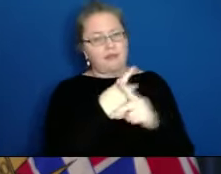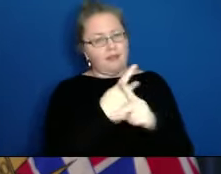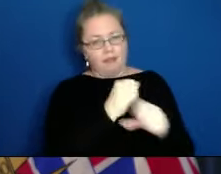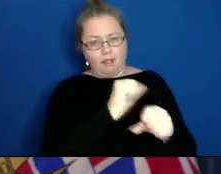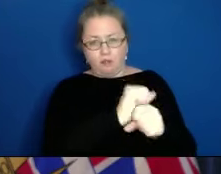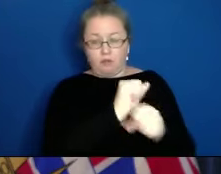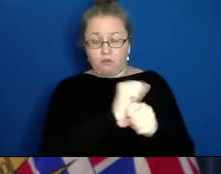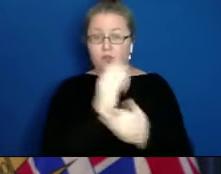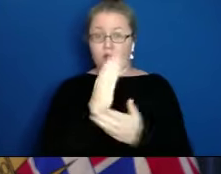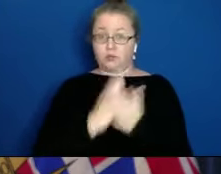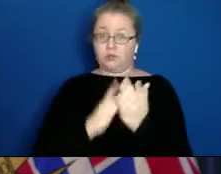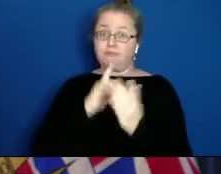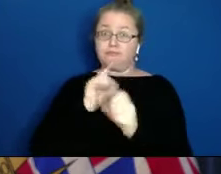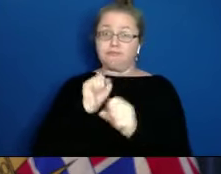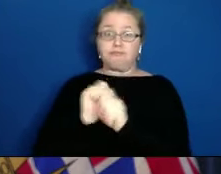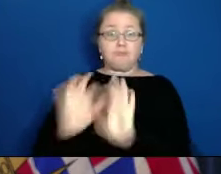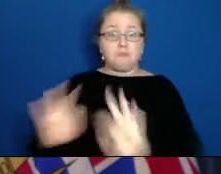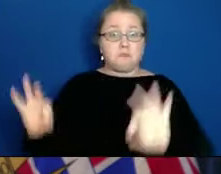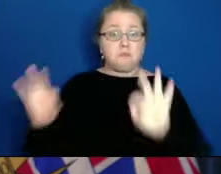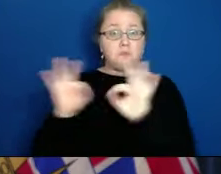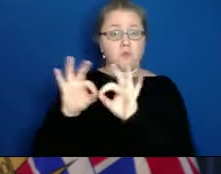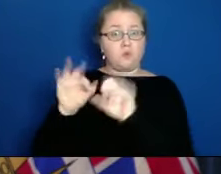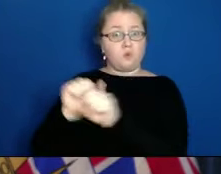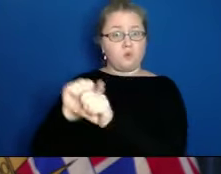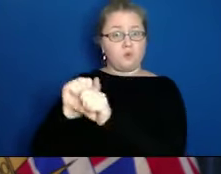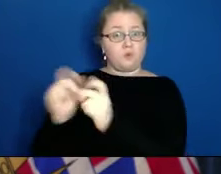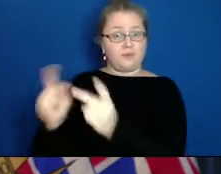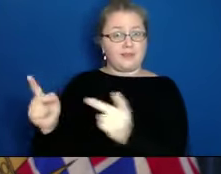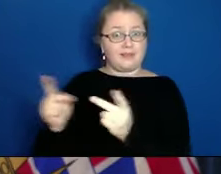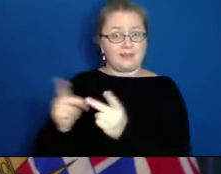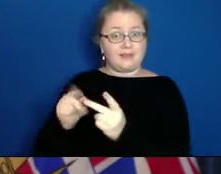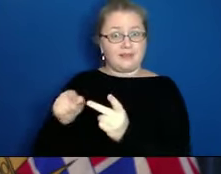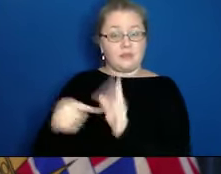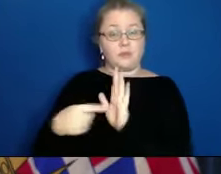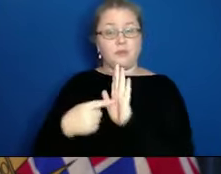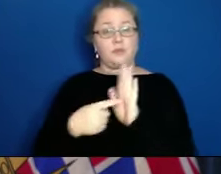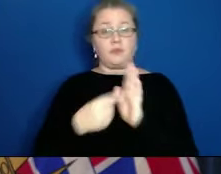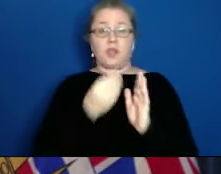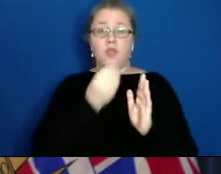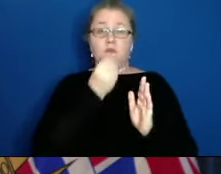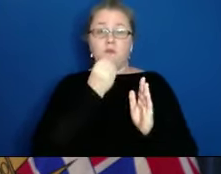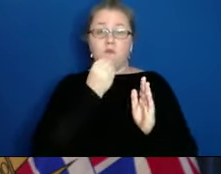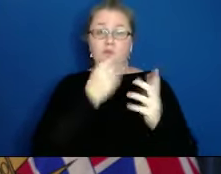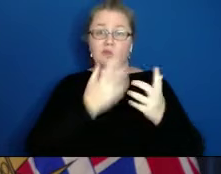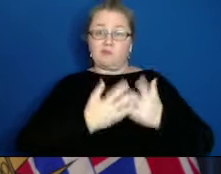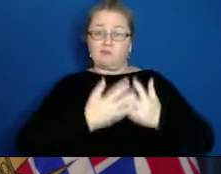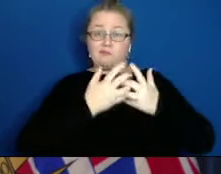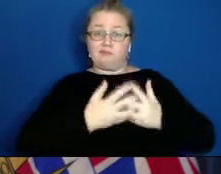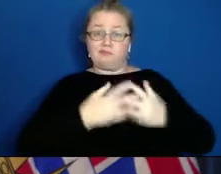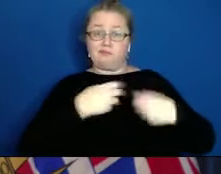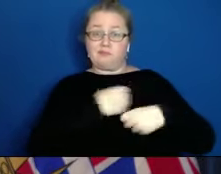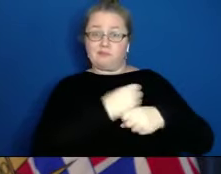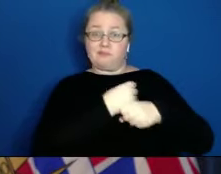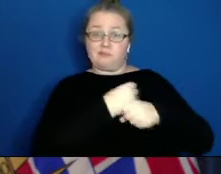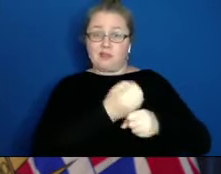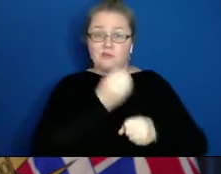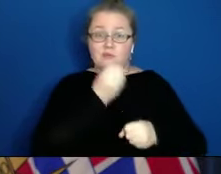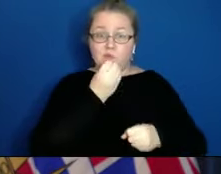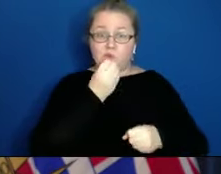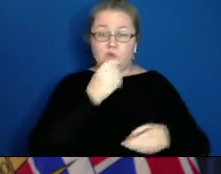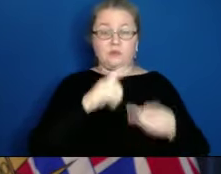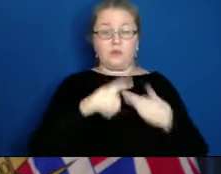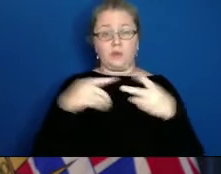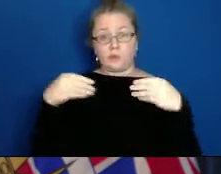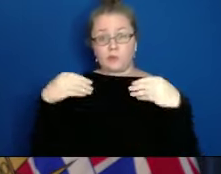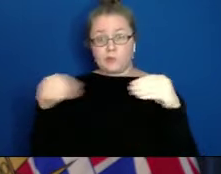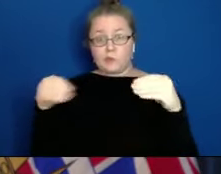them are essential workplaces. We have seen it recently in food production plants, in retail